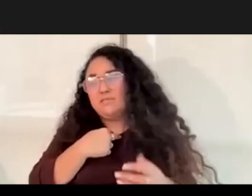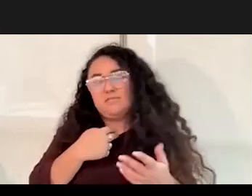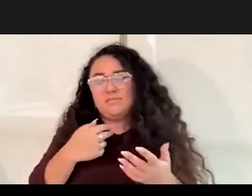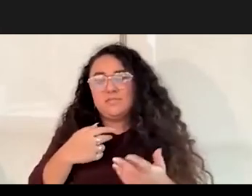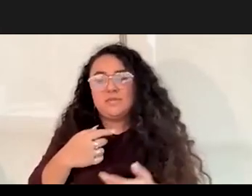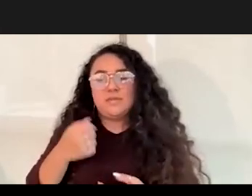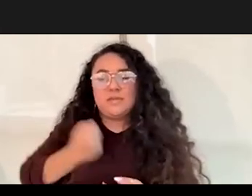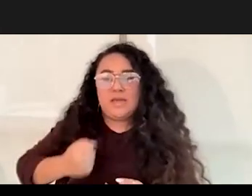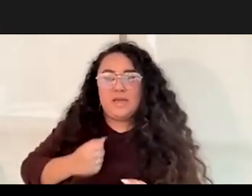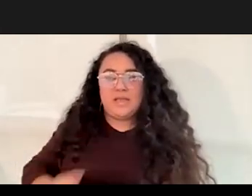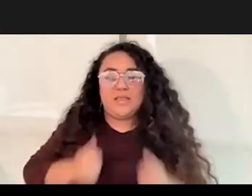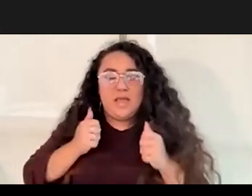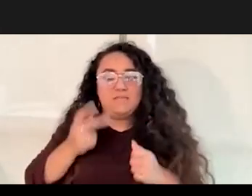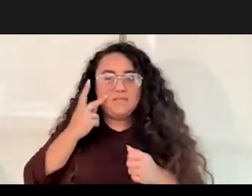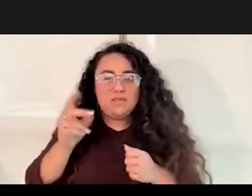nothing else.